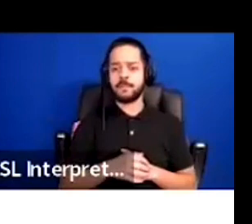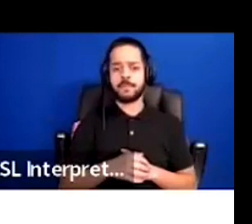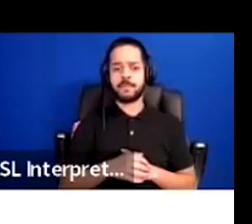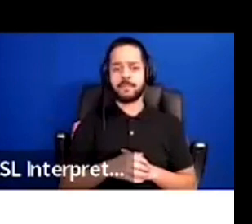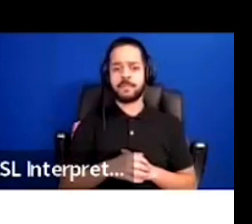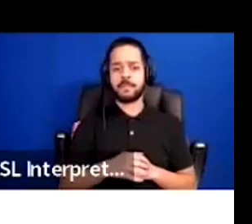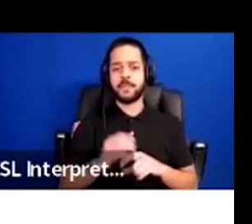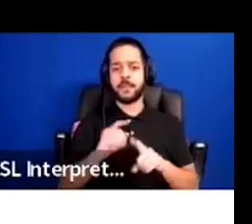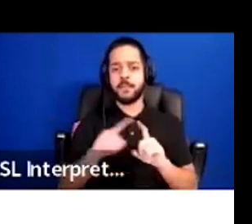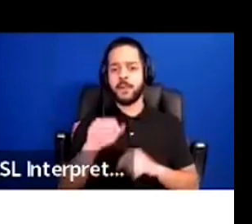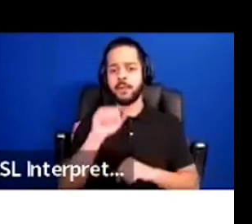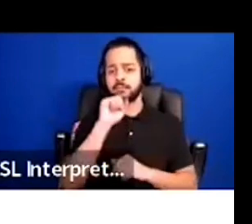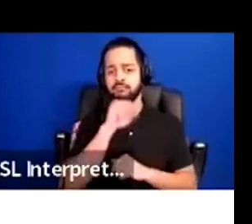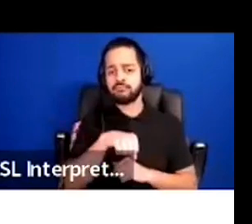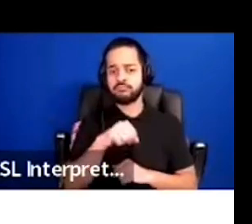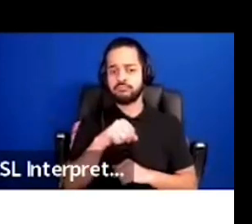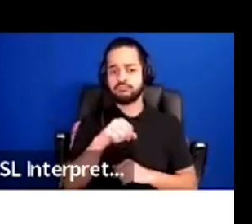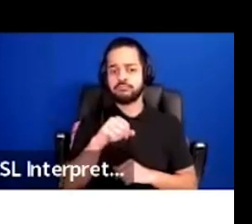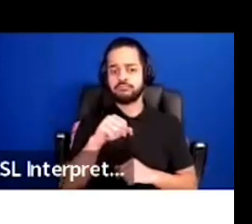what we'd love to hear